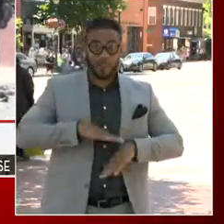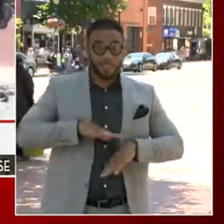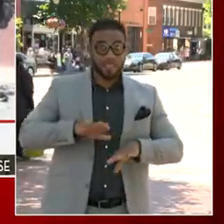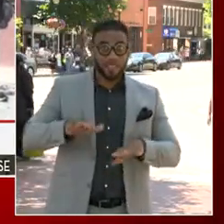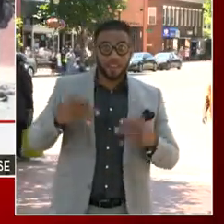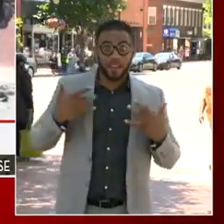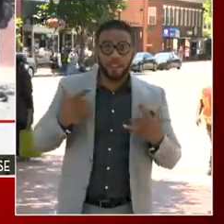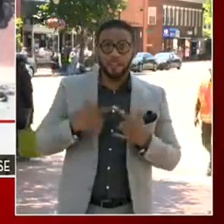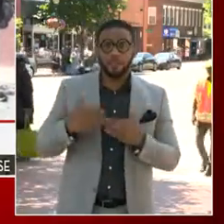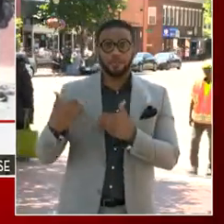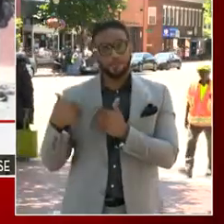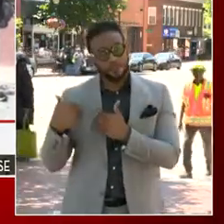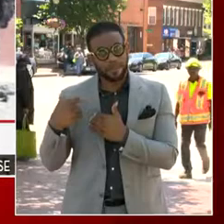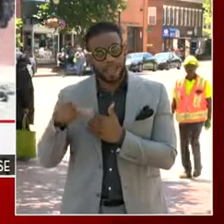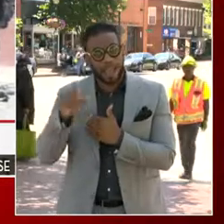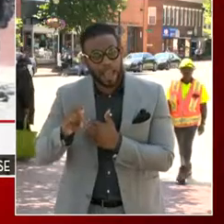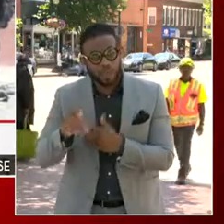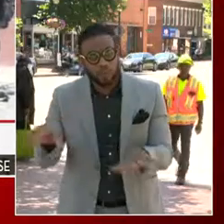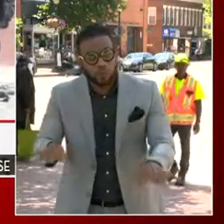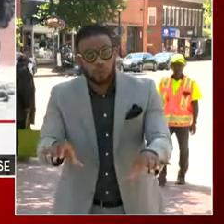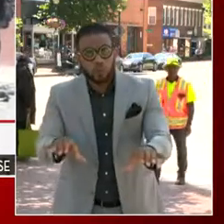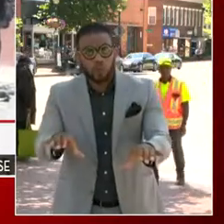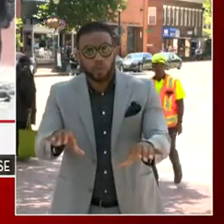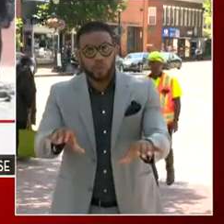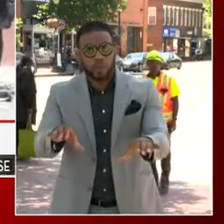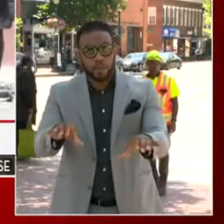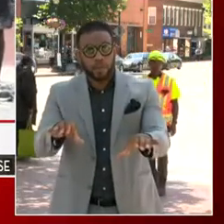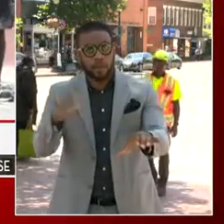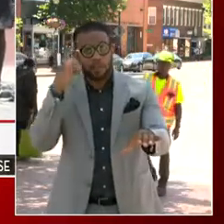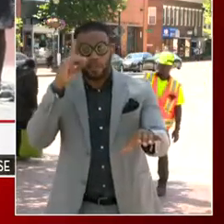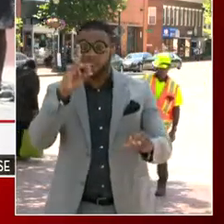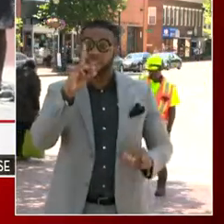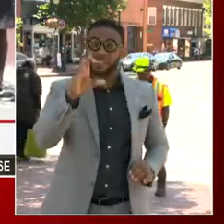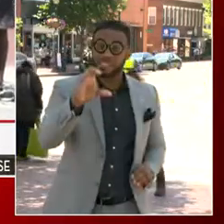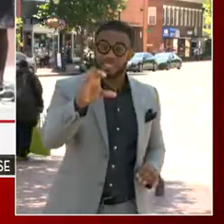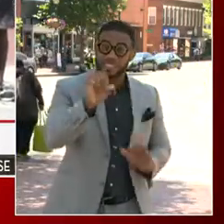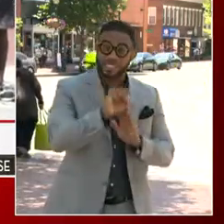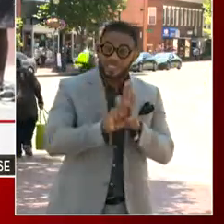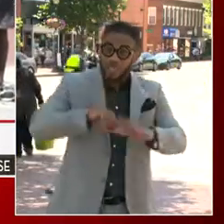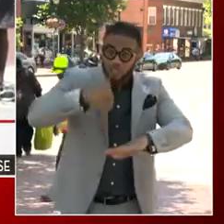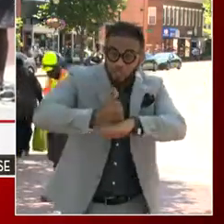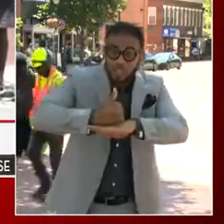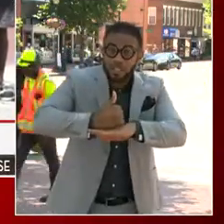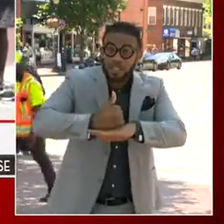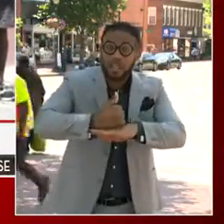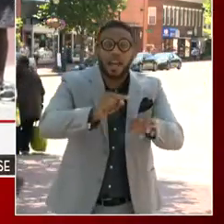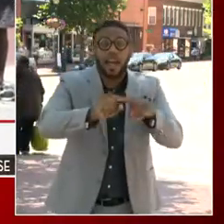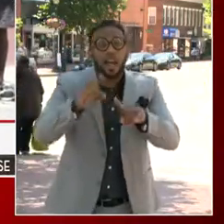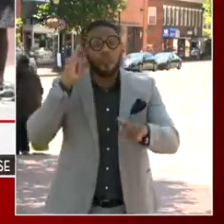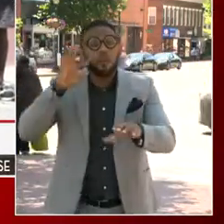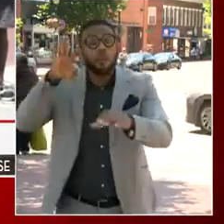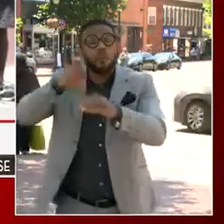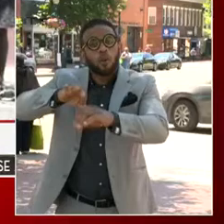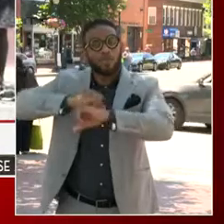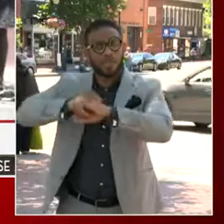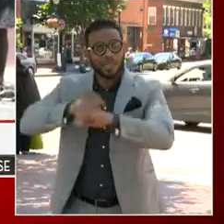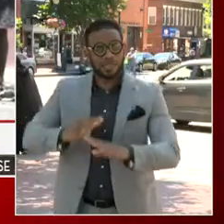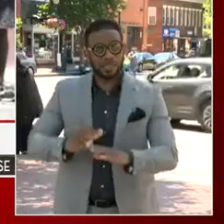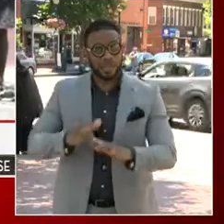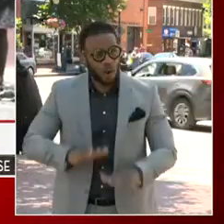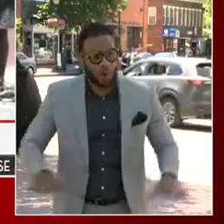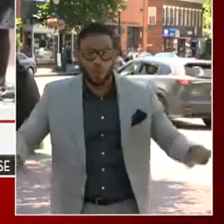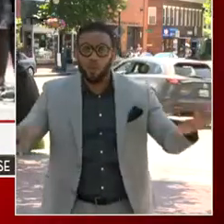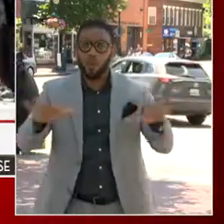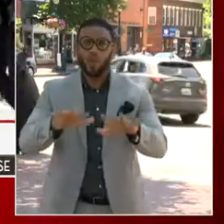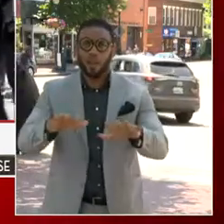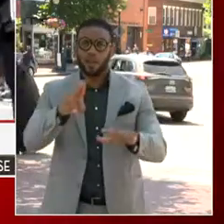them of the work that they have to do for D.C. statehood and for voter protection